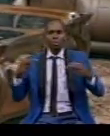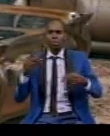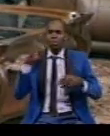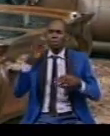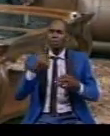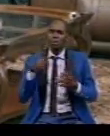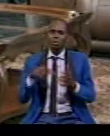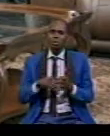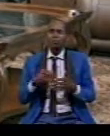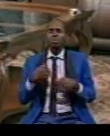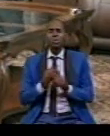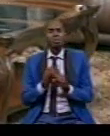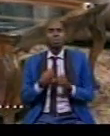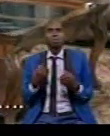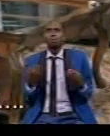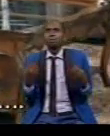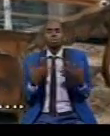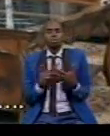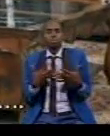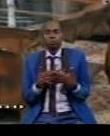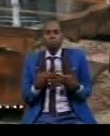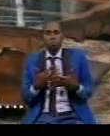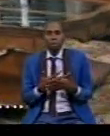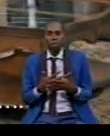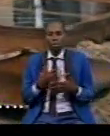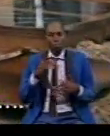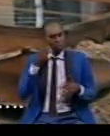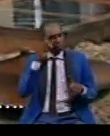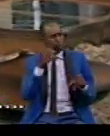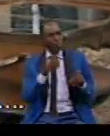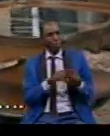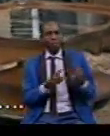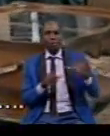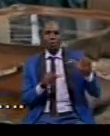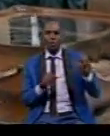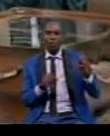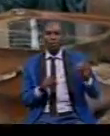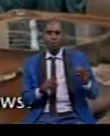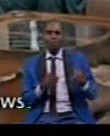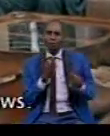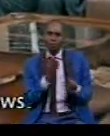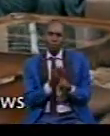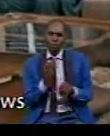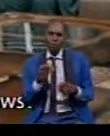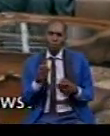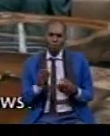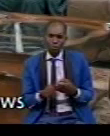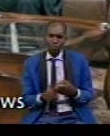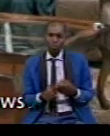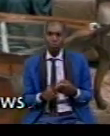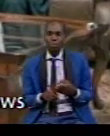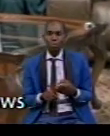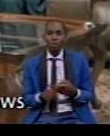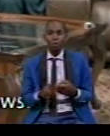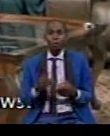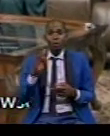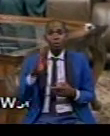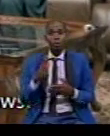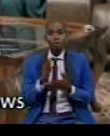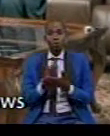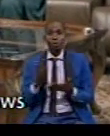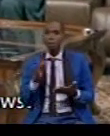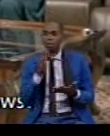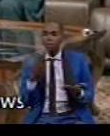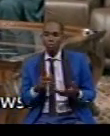out of your equation. And the Lordship of Christ will not be effective in your